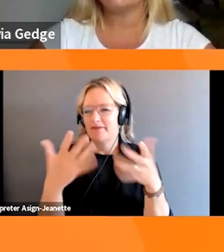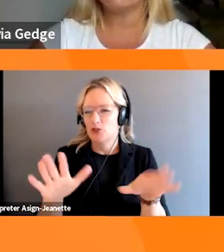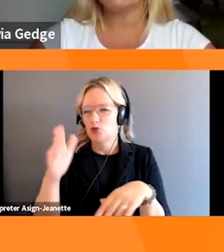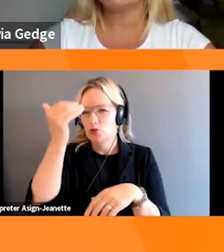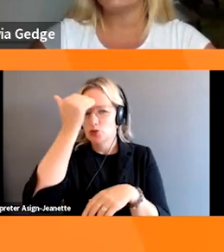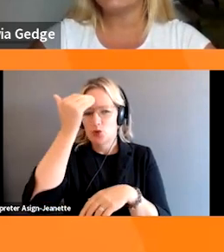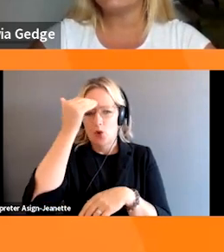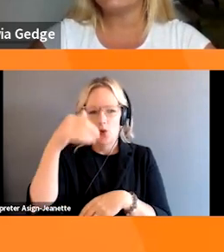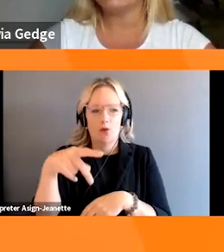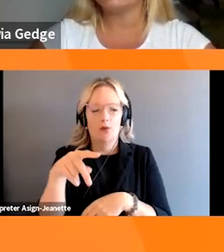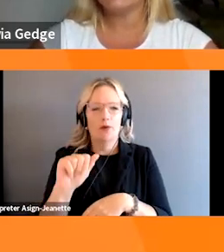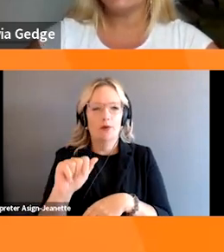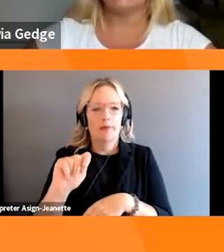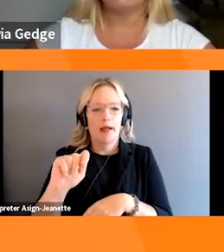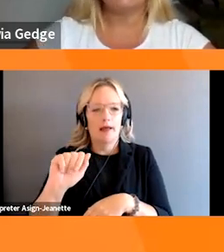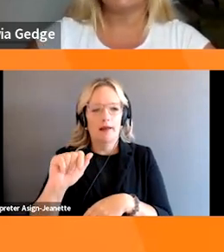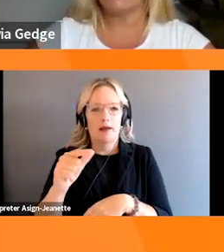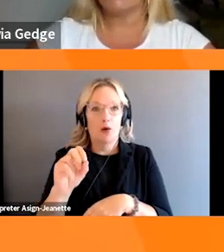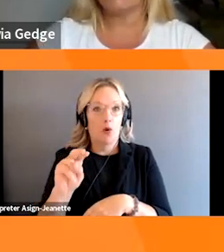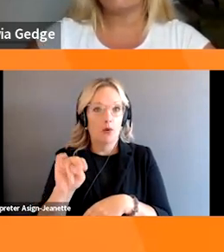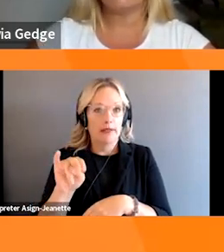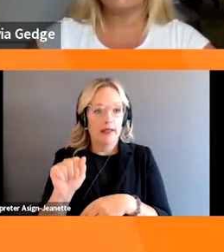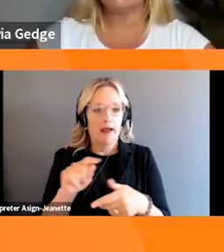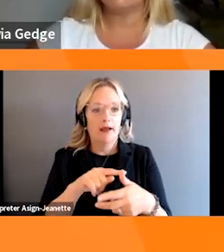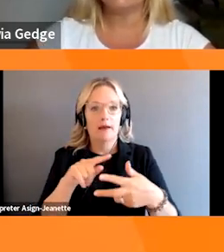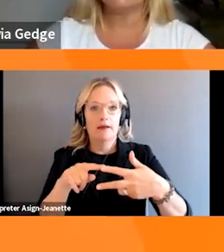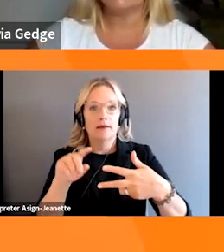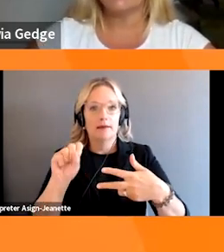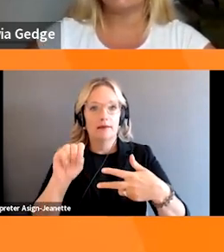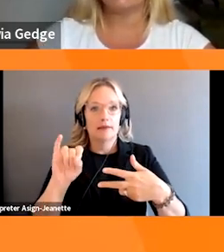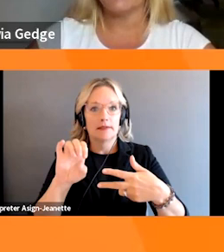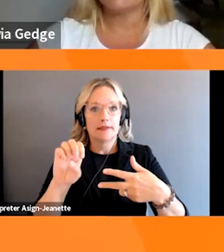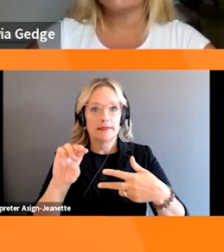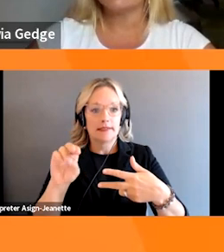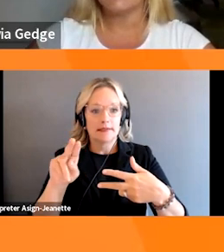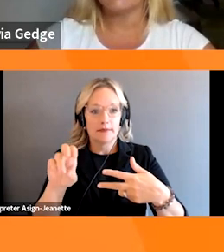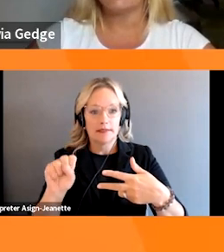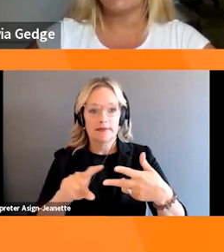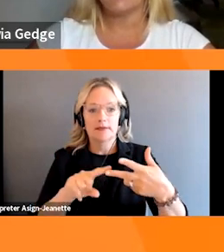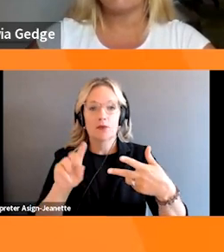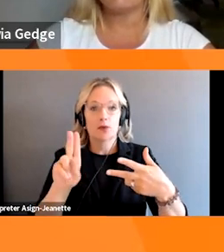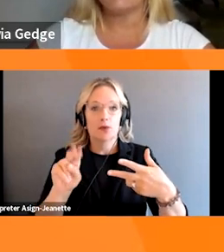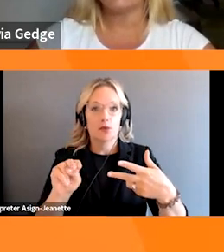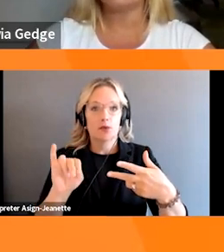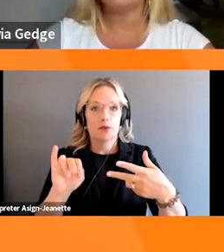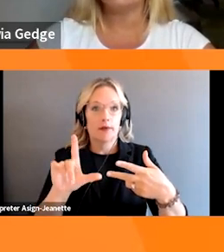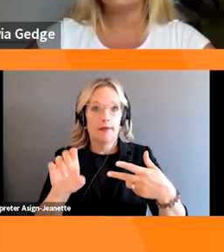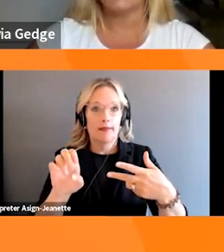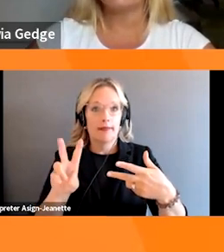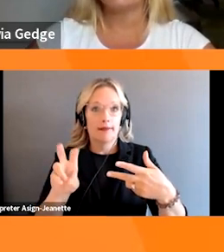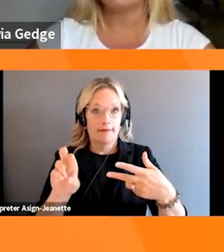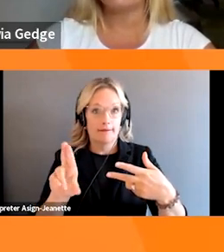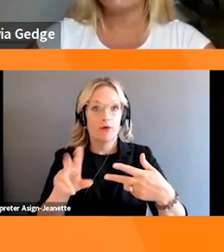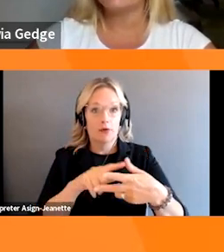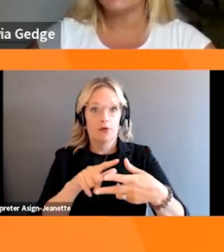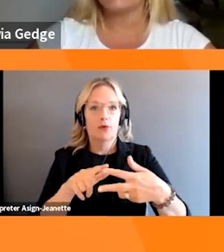Patagonia, Siemens, Unilever. These are all global sustainable brands. They have done a really good